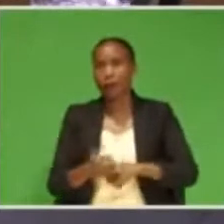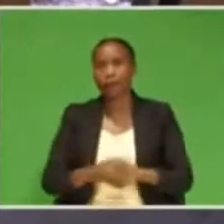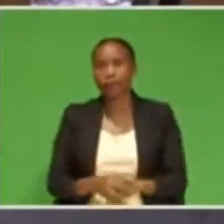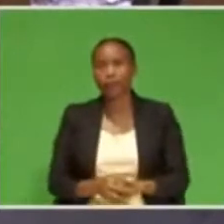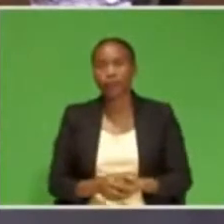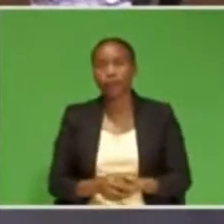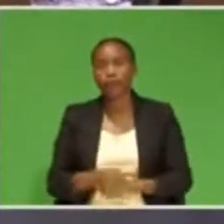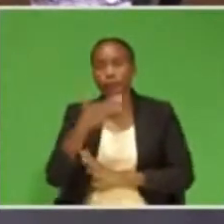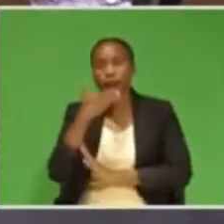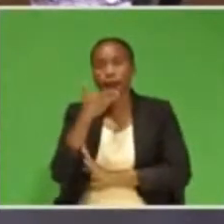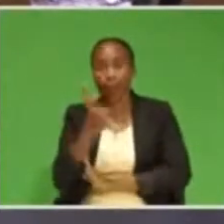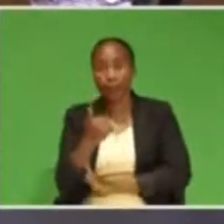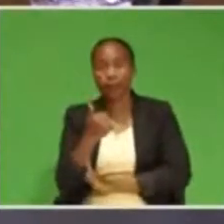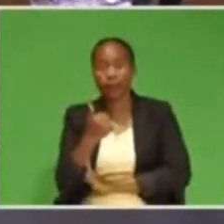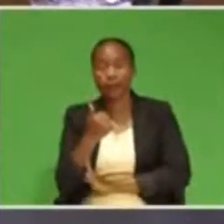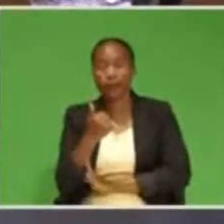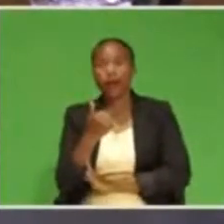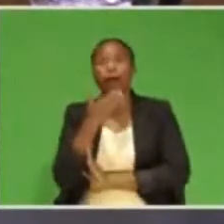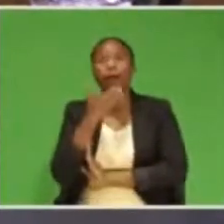please,